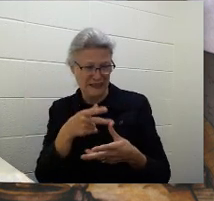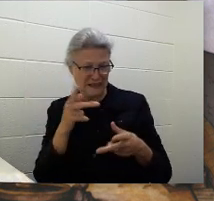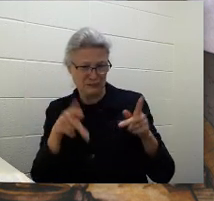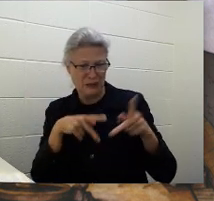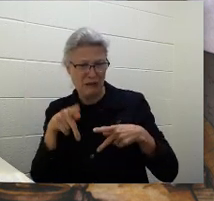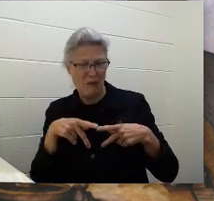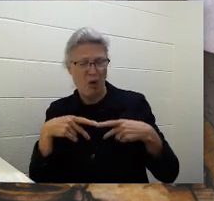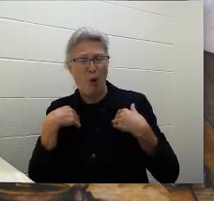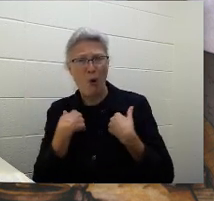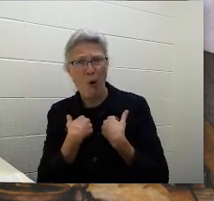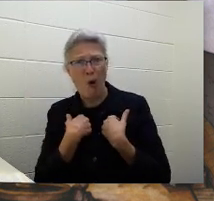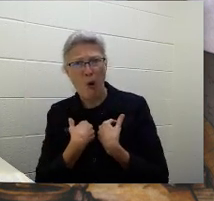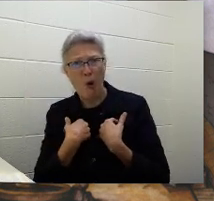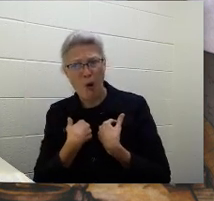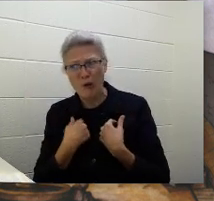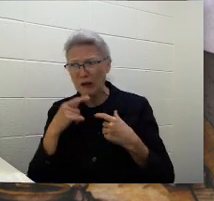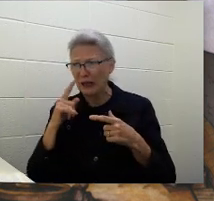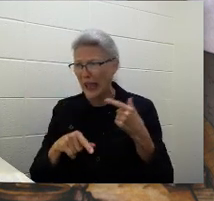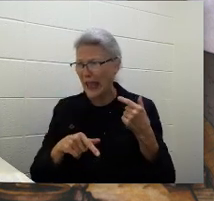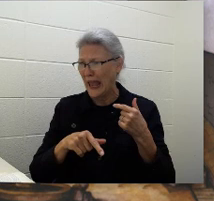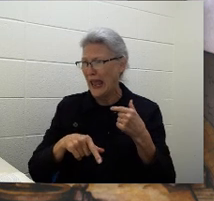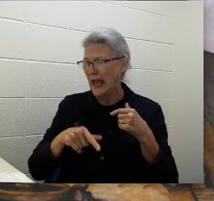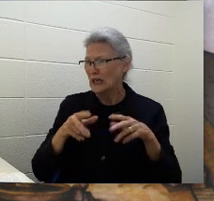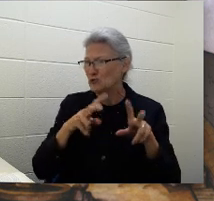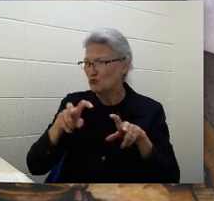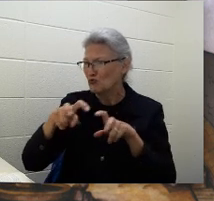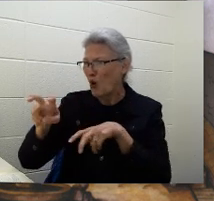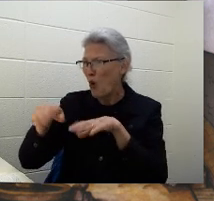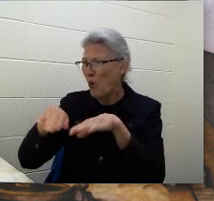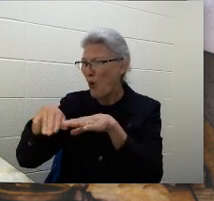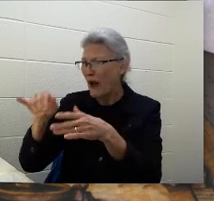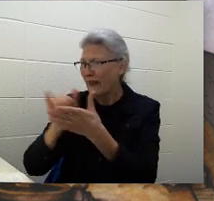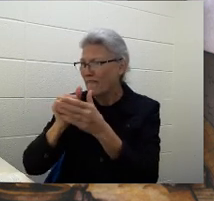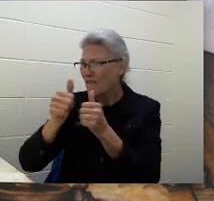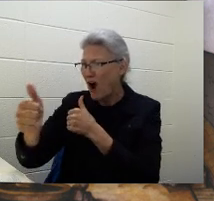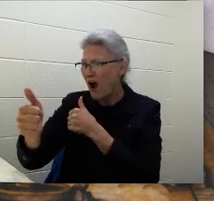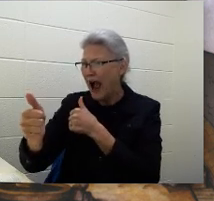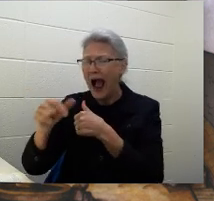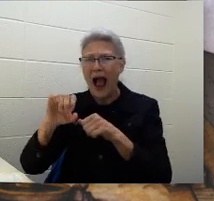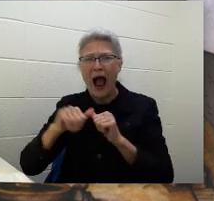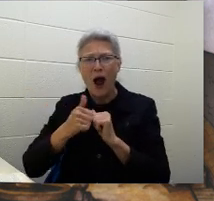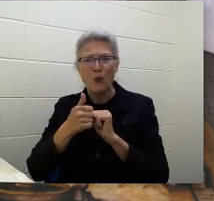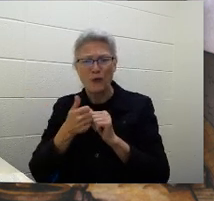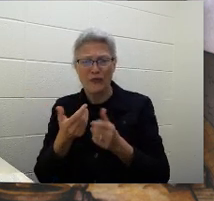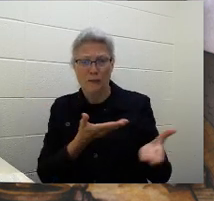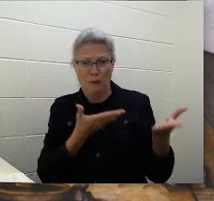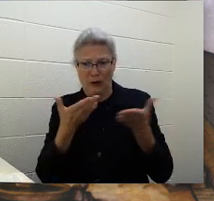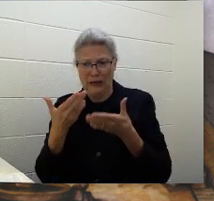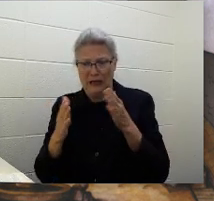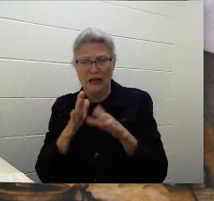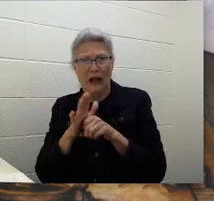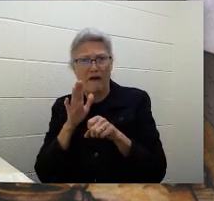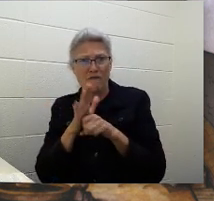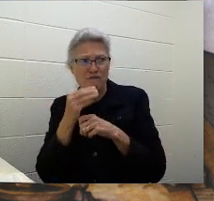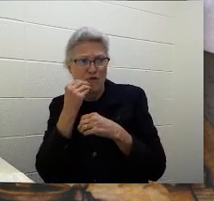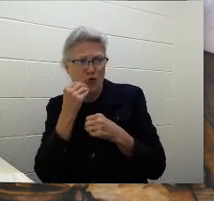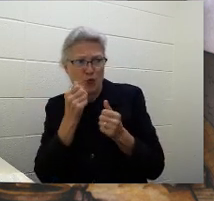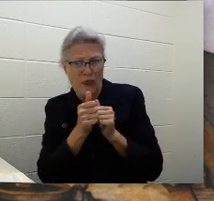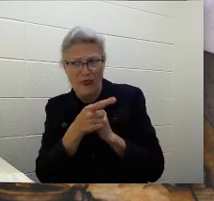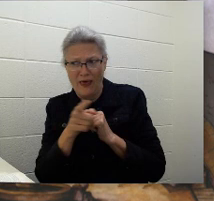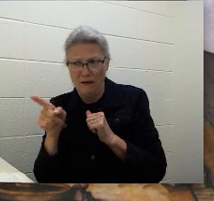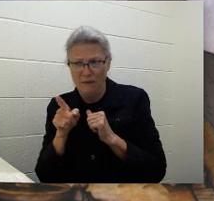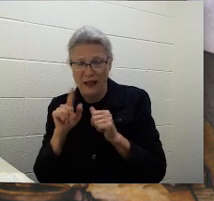could they carry enough food with them? Where would they get enough food? Unless we emptied our storehouse and gave them